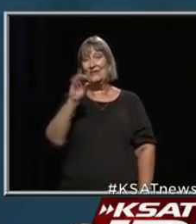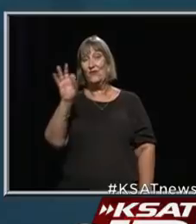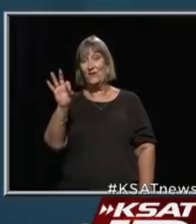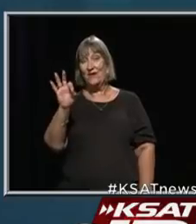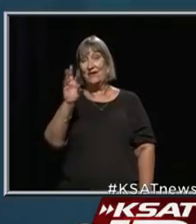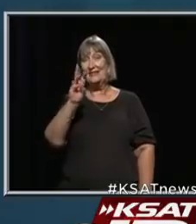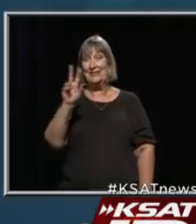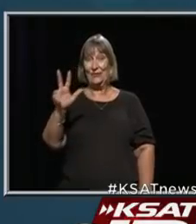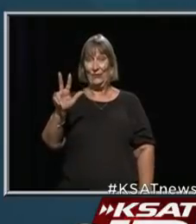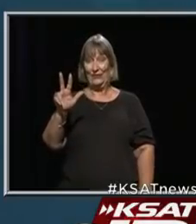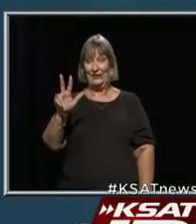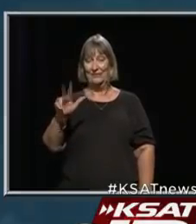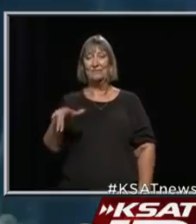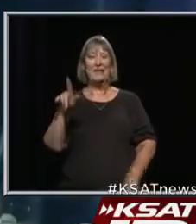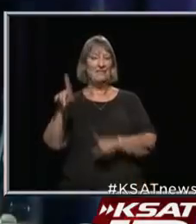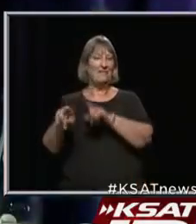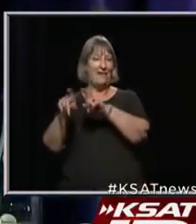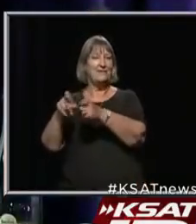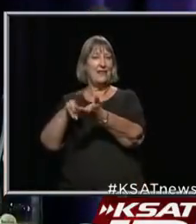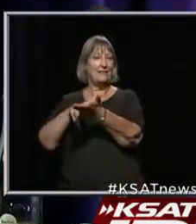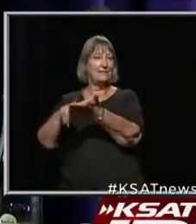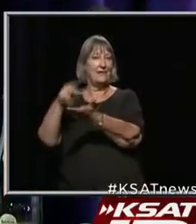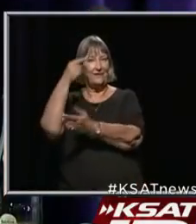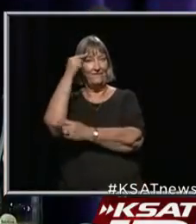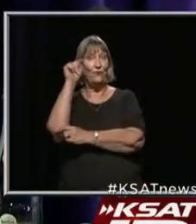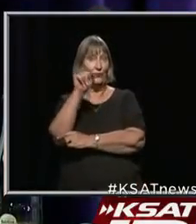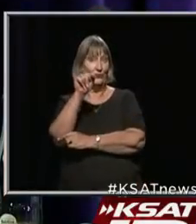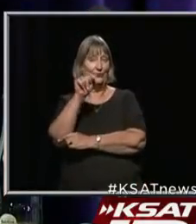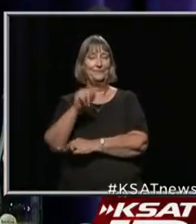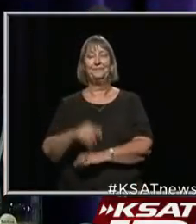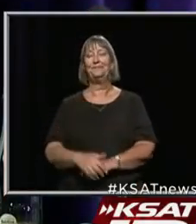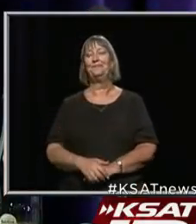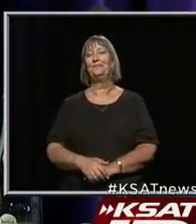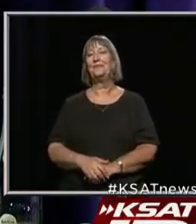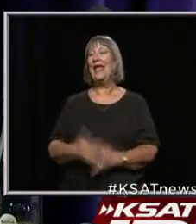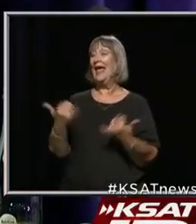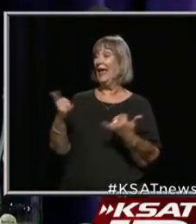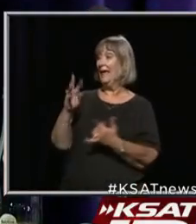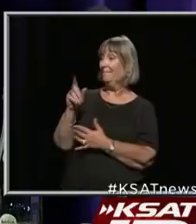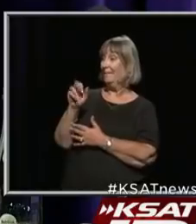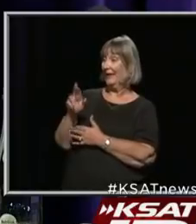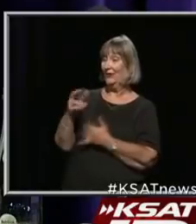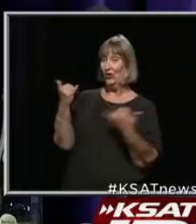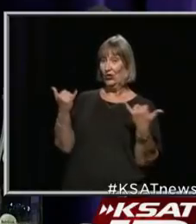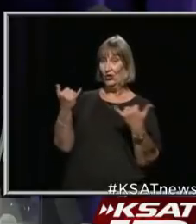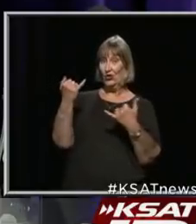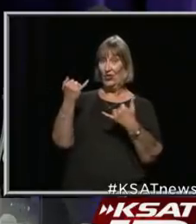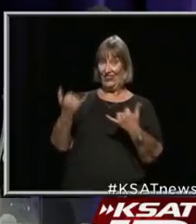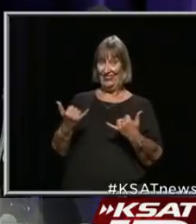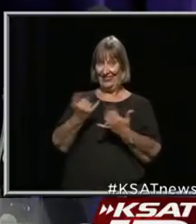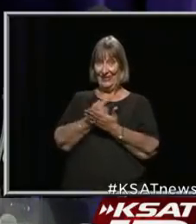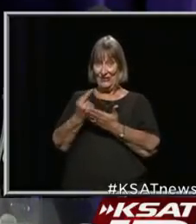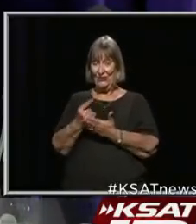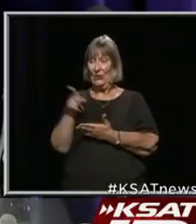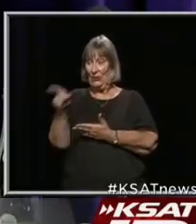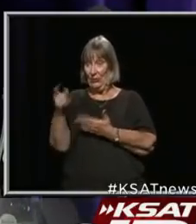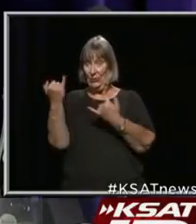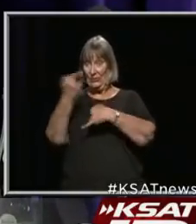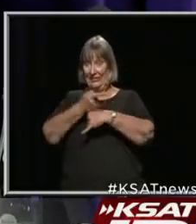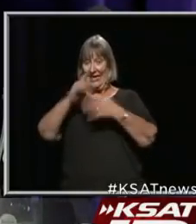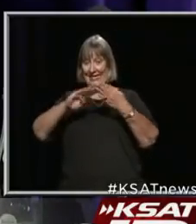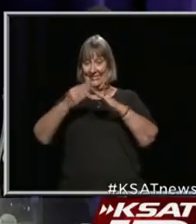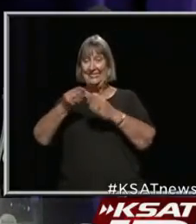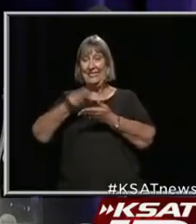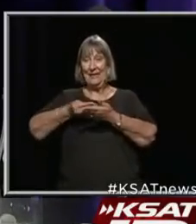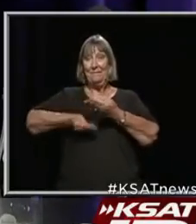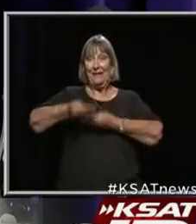210-289-0963. The other thing I wanted to mention really quickly, Mayor, is we did finalize this week. I know you guys worked on your budget today. We did as